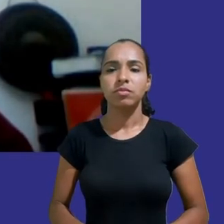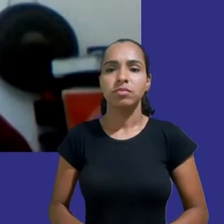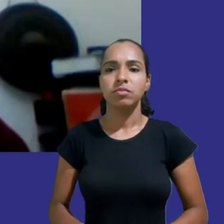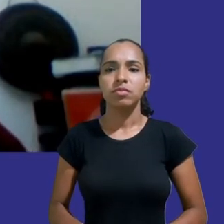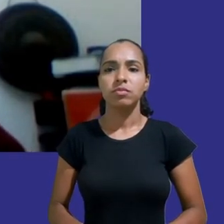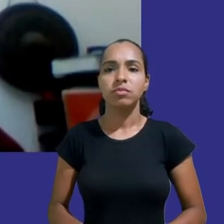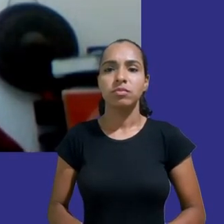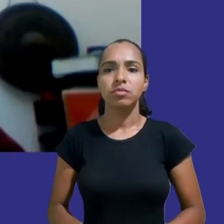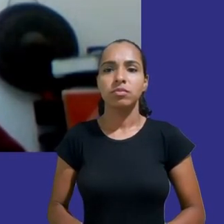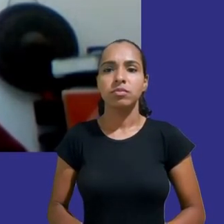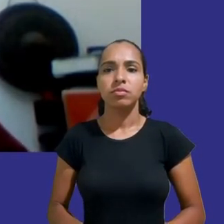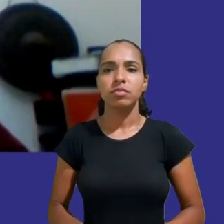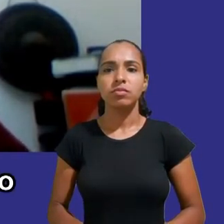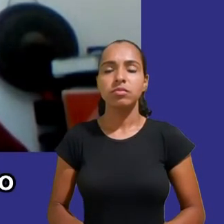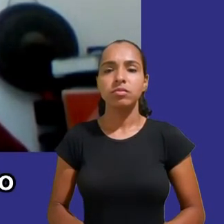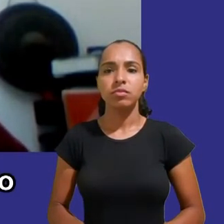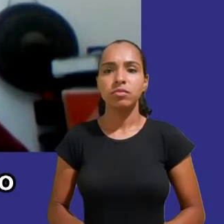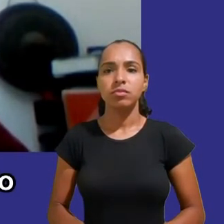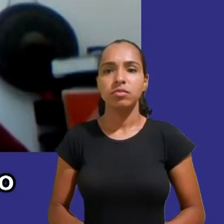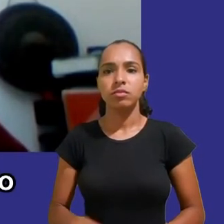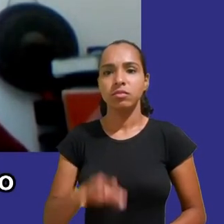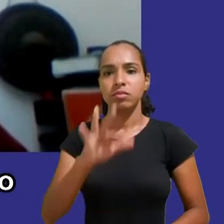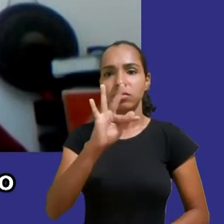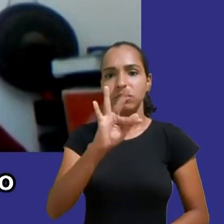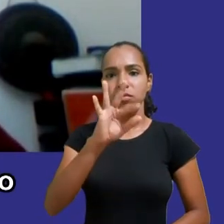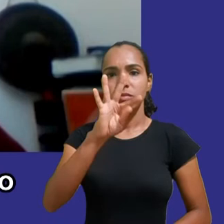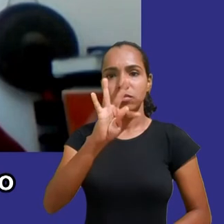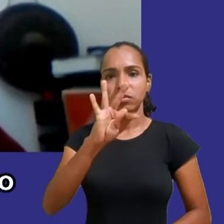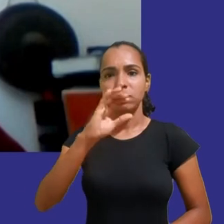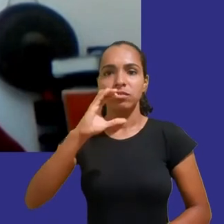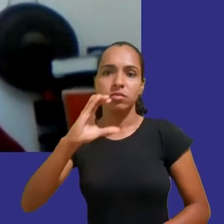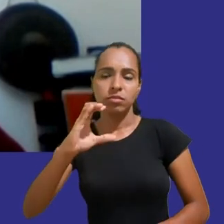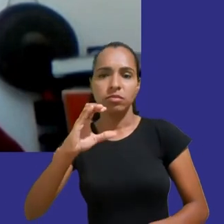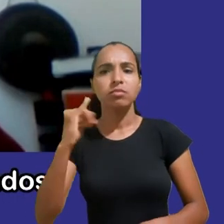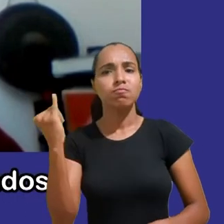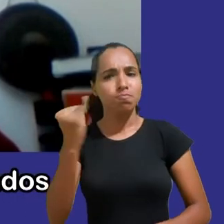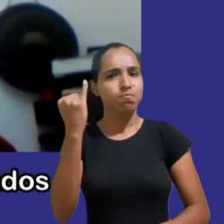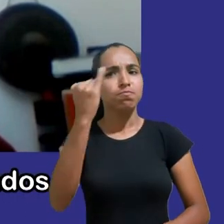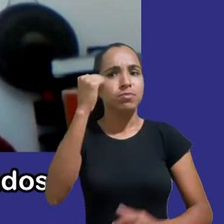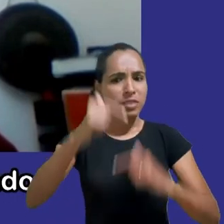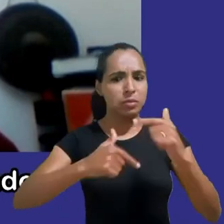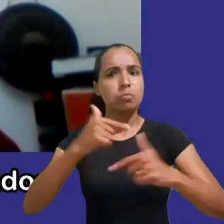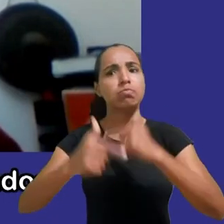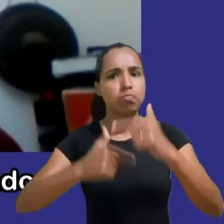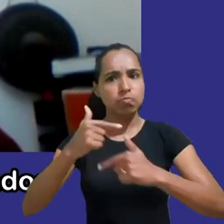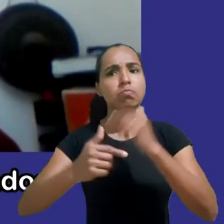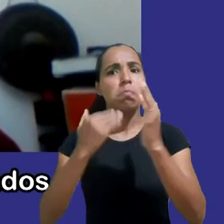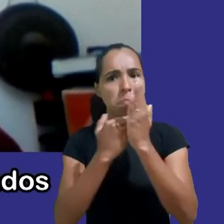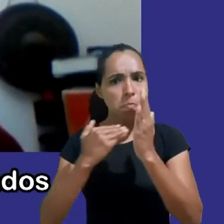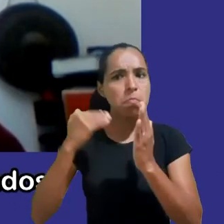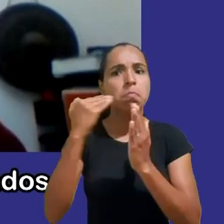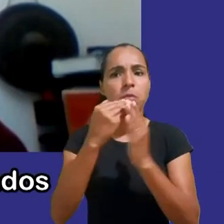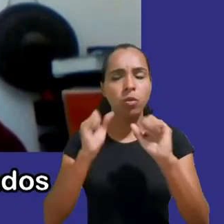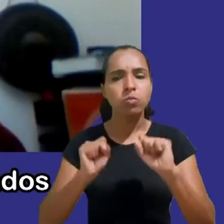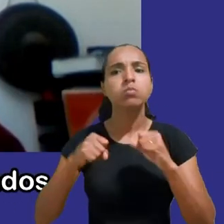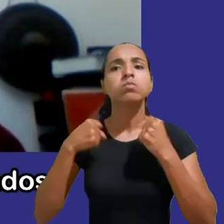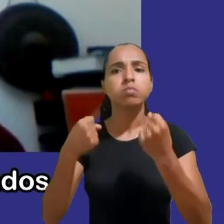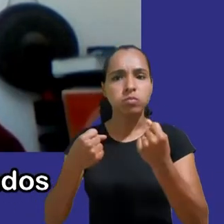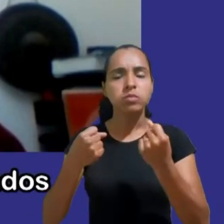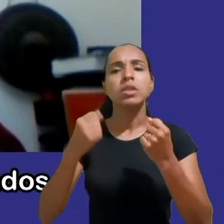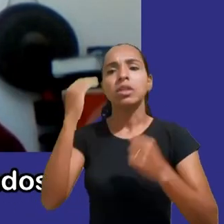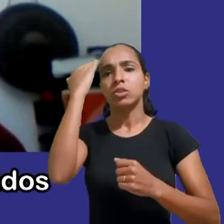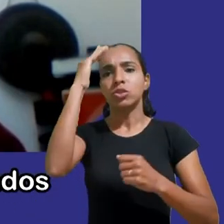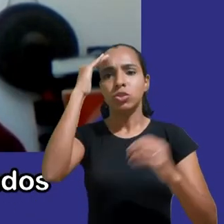that the FTC has done which is also to go further by acknowledging that if companies do not